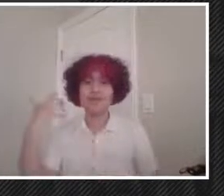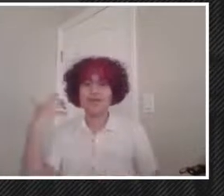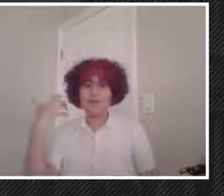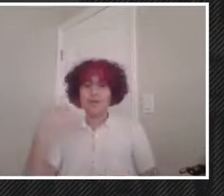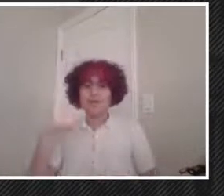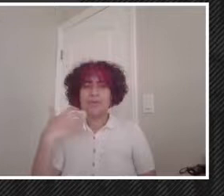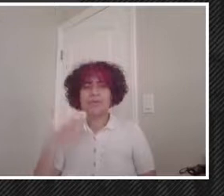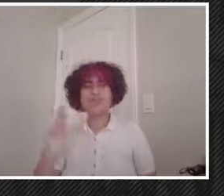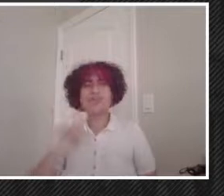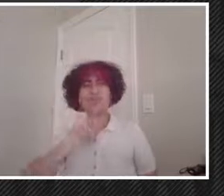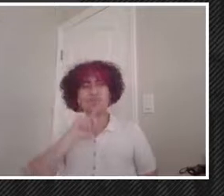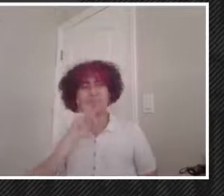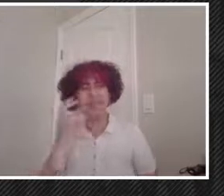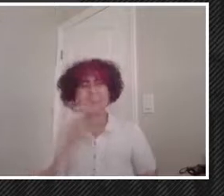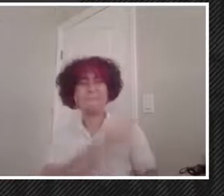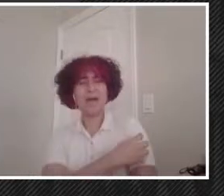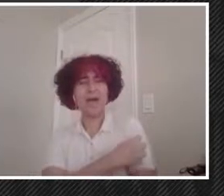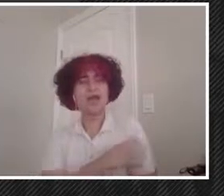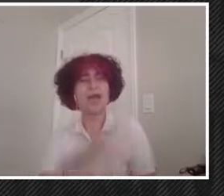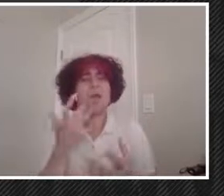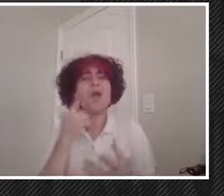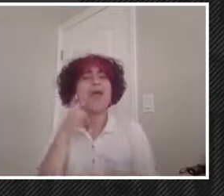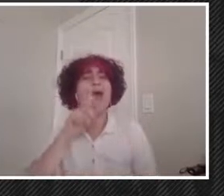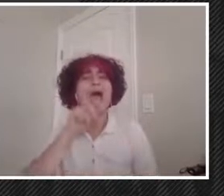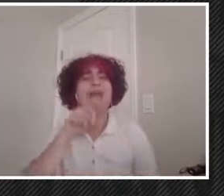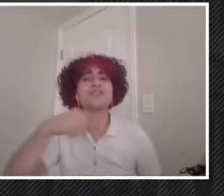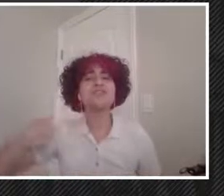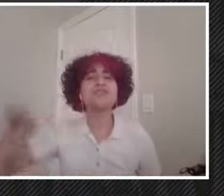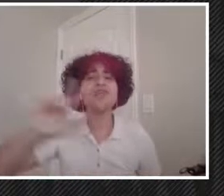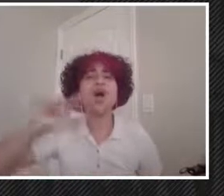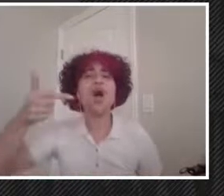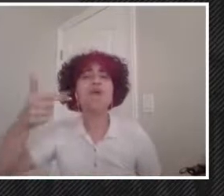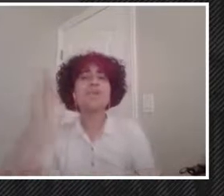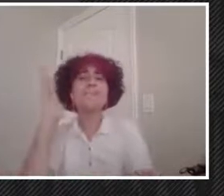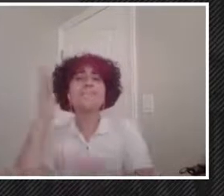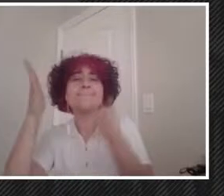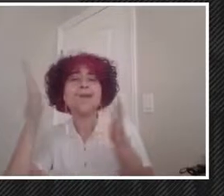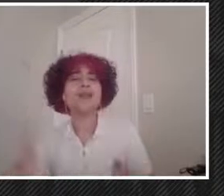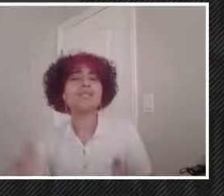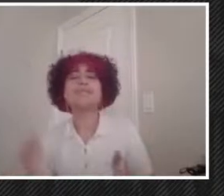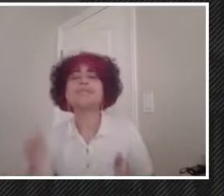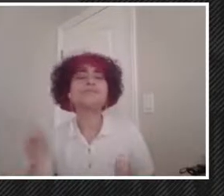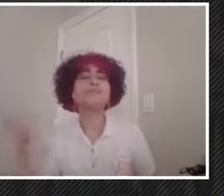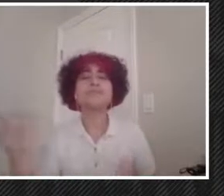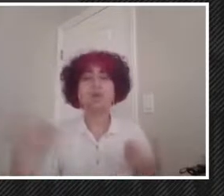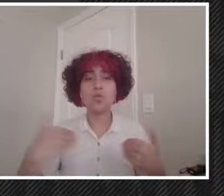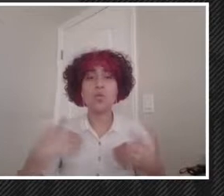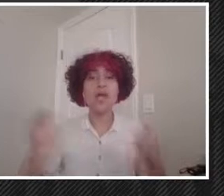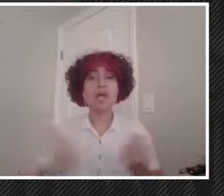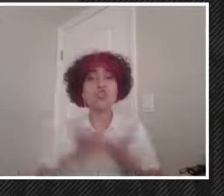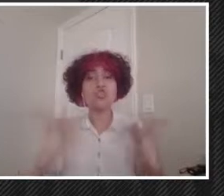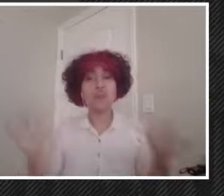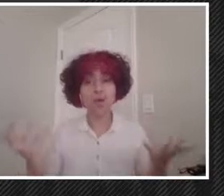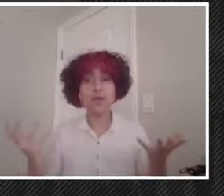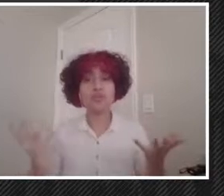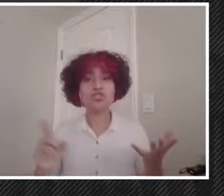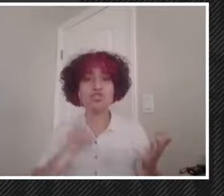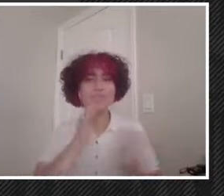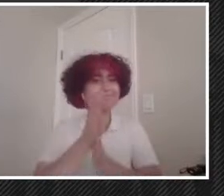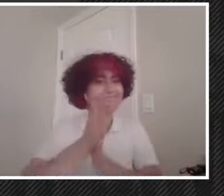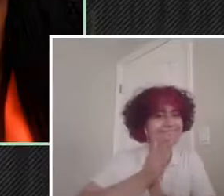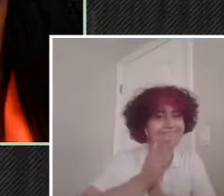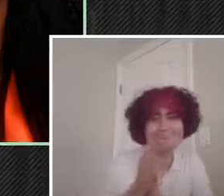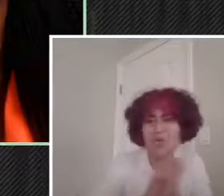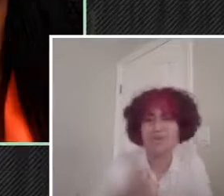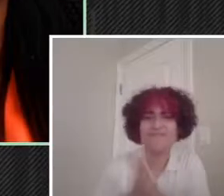ask Tanika and also bring Lee into the conversation. We had so much to motivate us and catalyze that